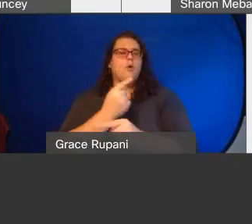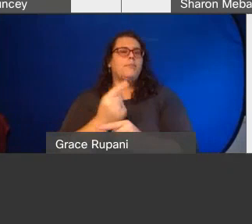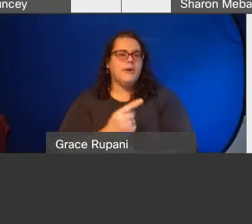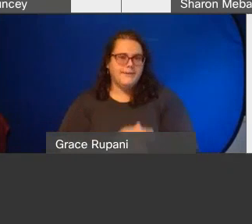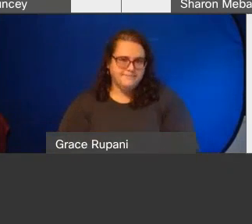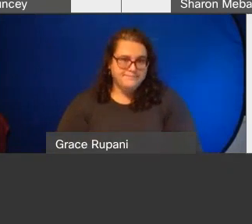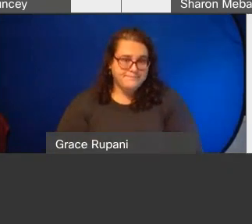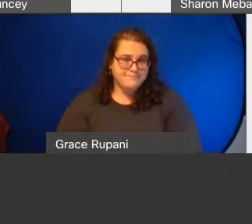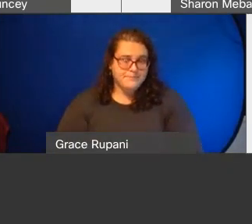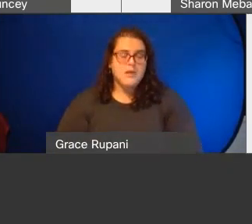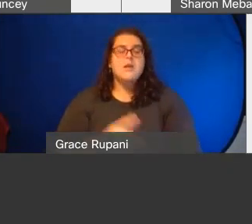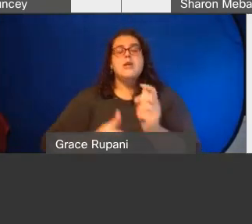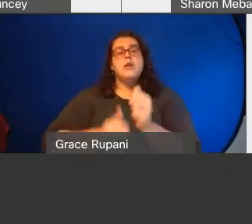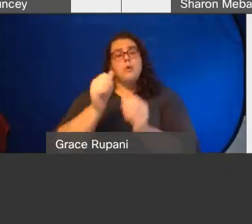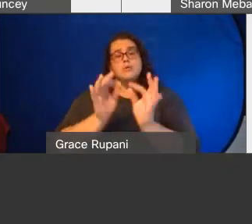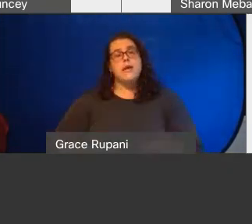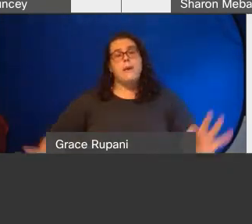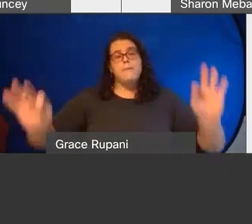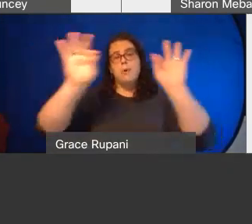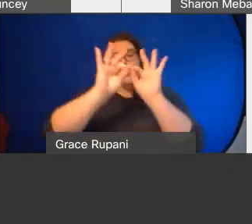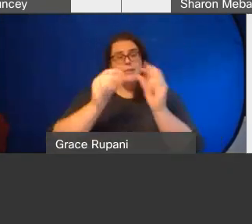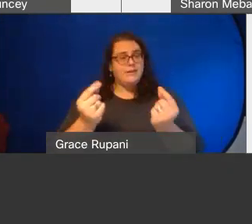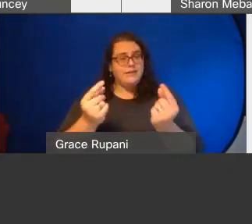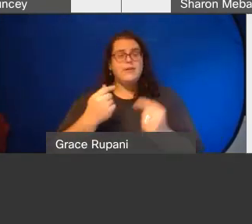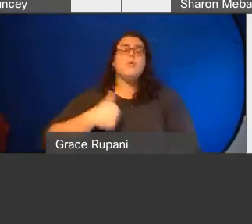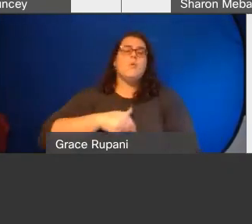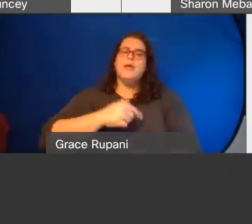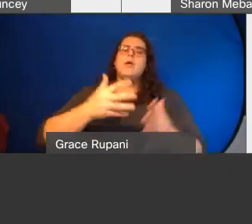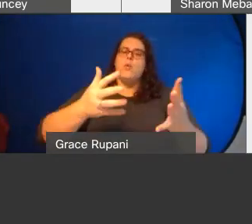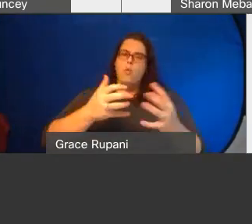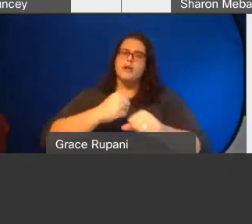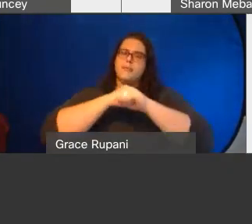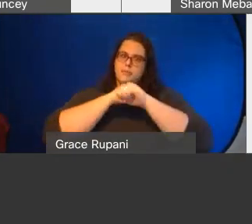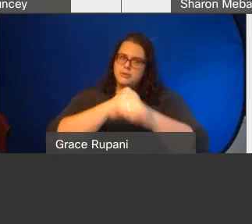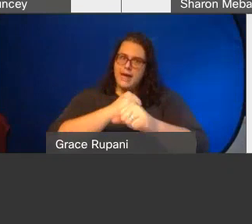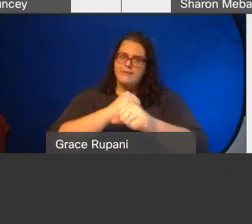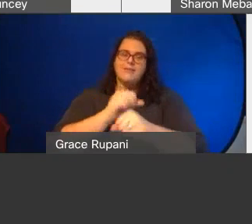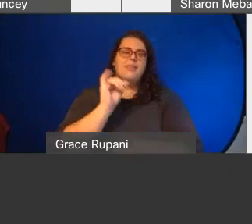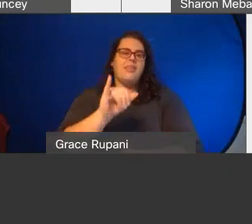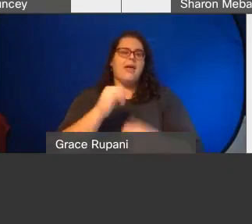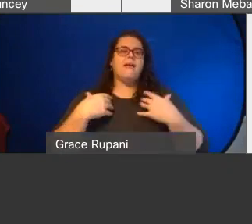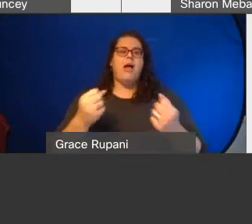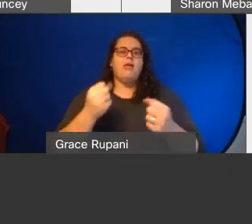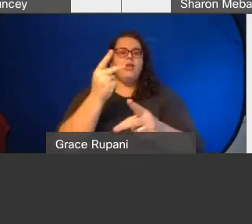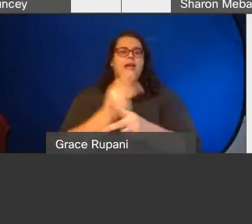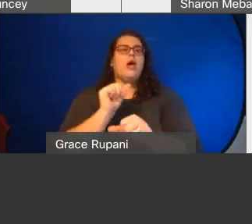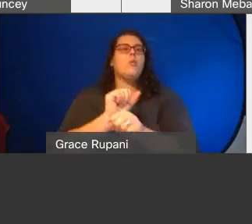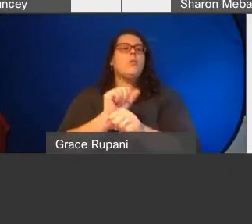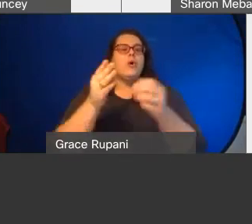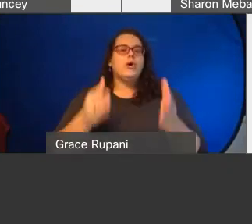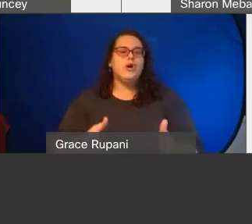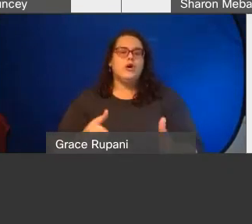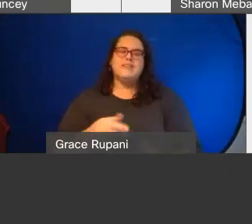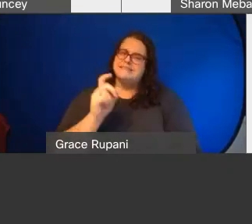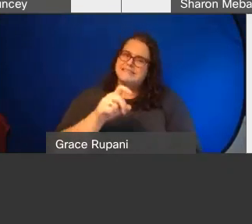most importantly, we definitely want to protect that healthcare worker. And so I am asking